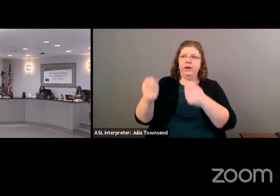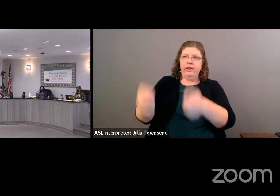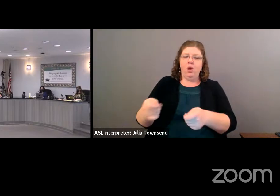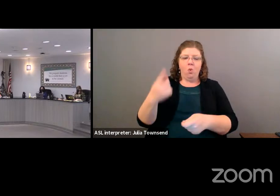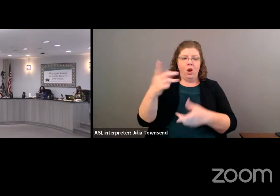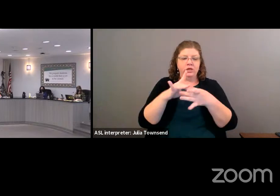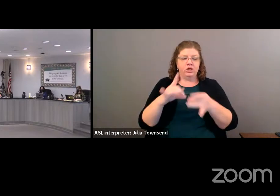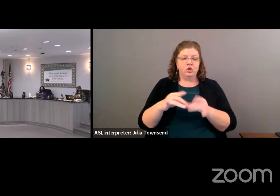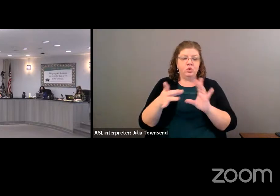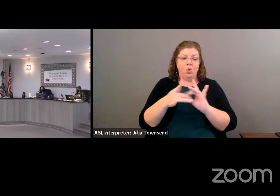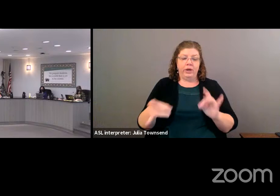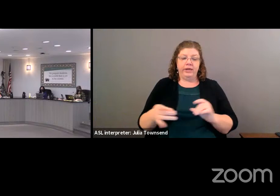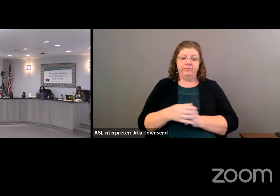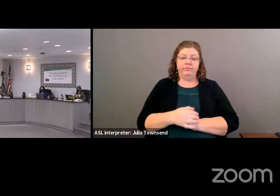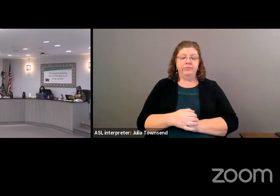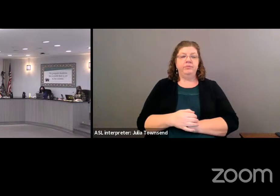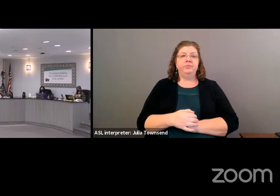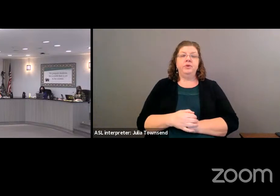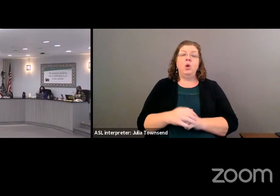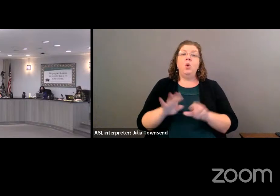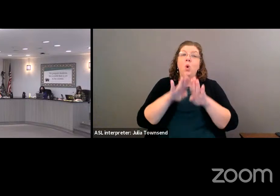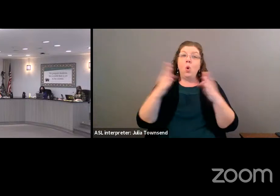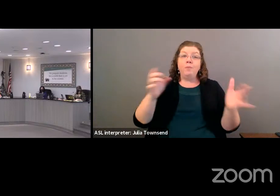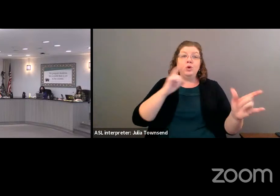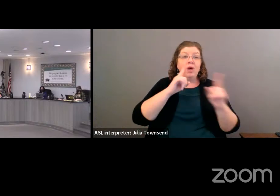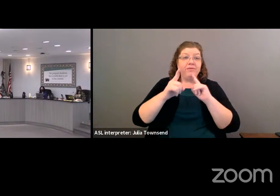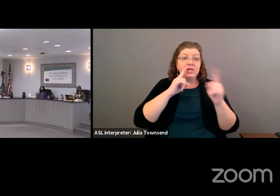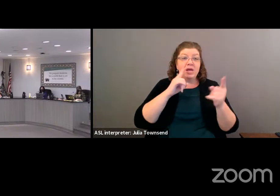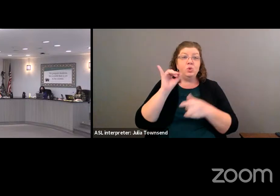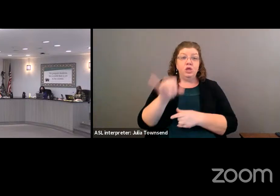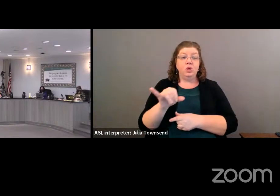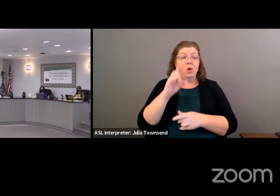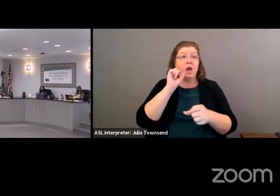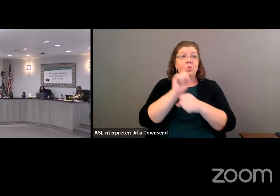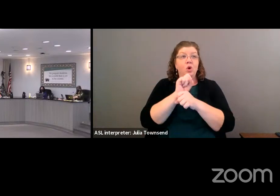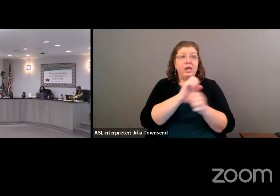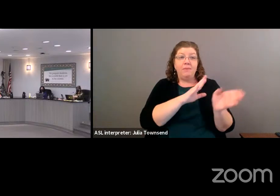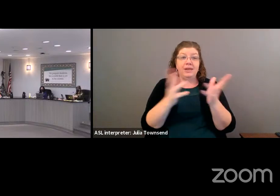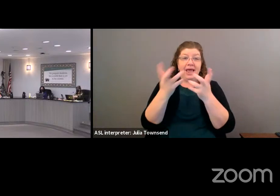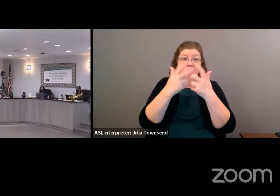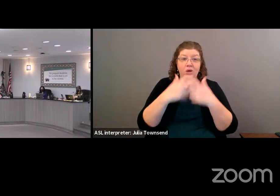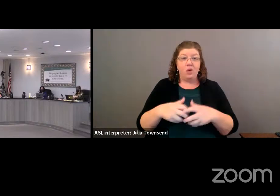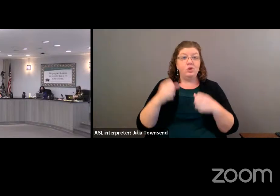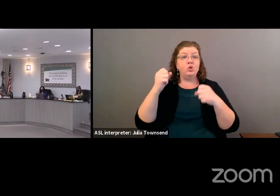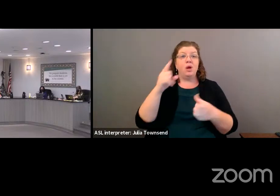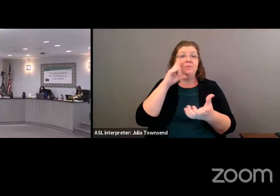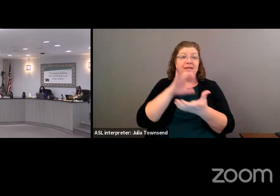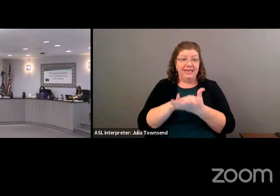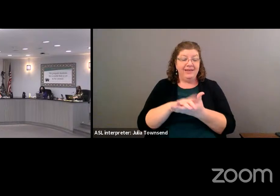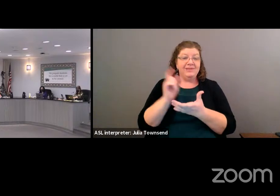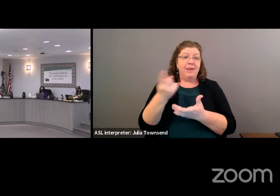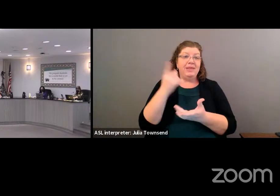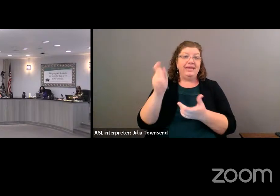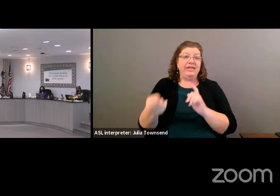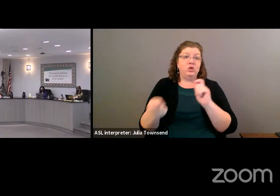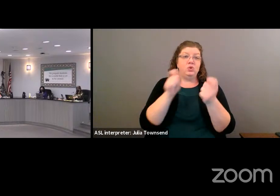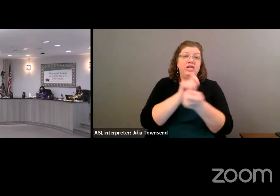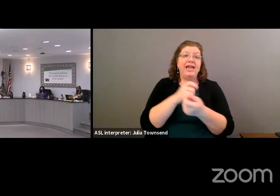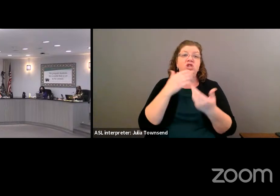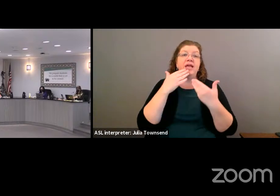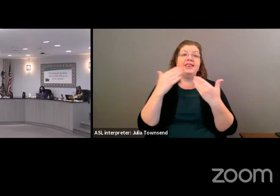stories. We're open to having conversations with you and working on a plan together, but we all firmly believe that something needs to change. Thank